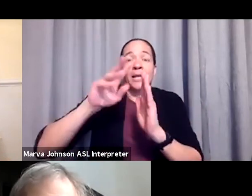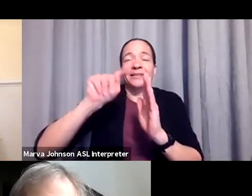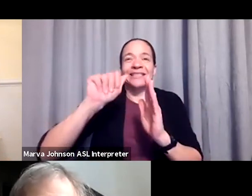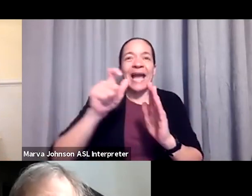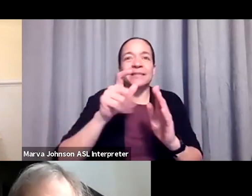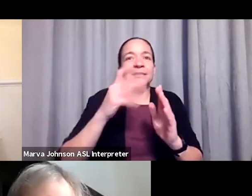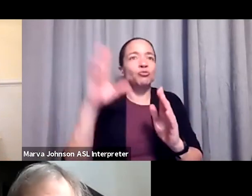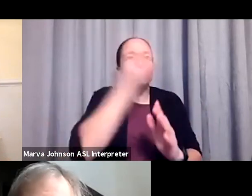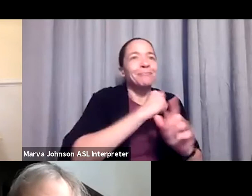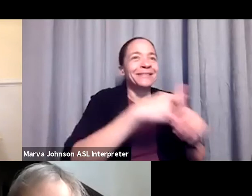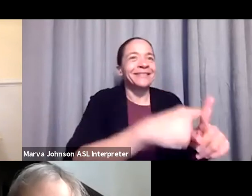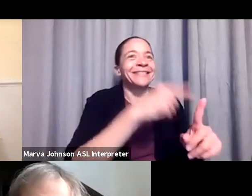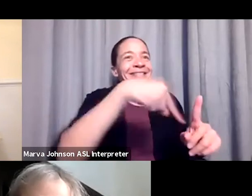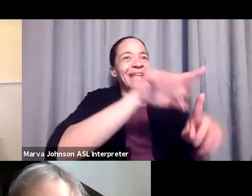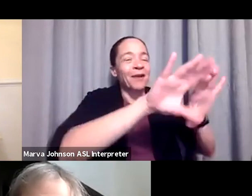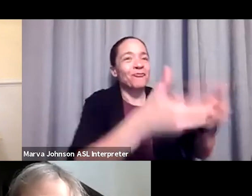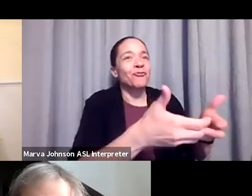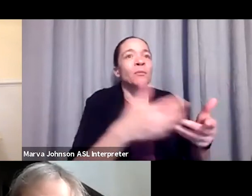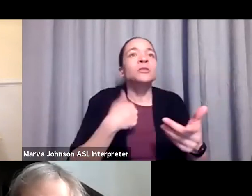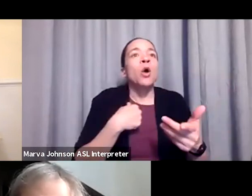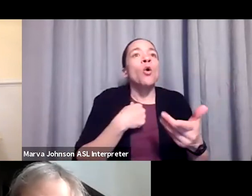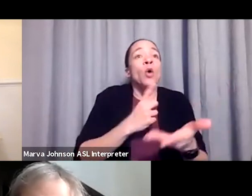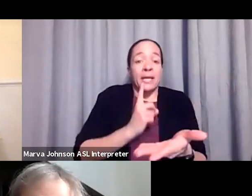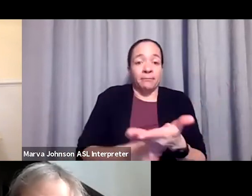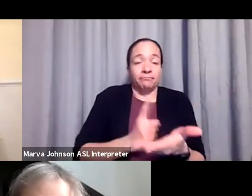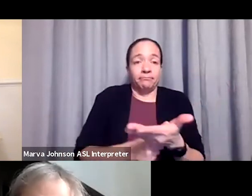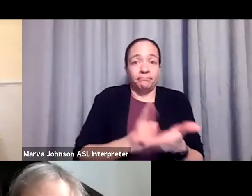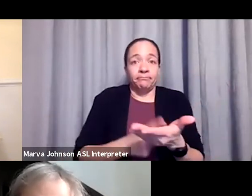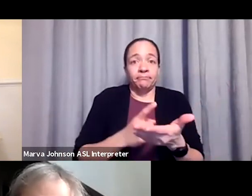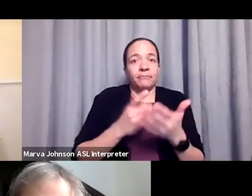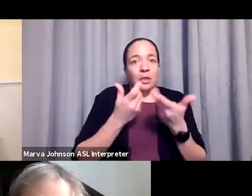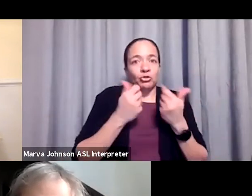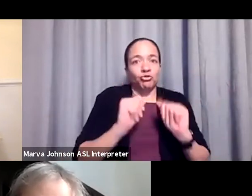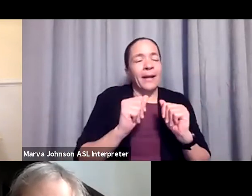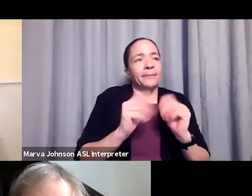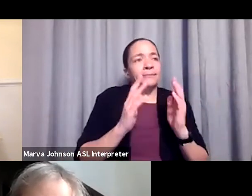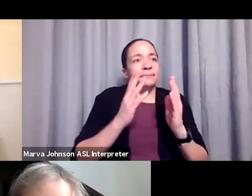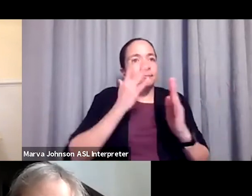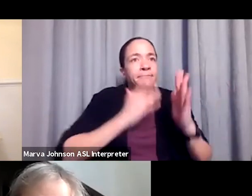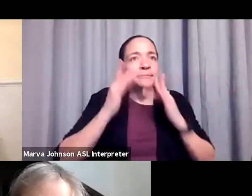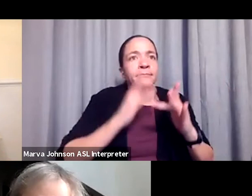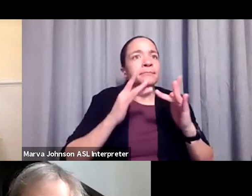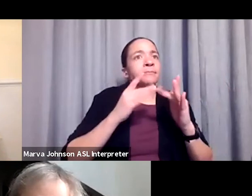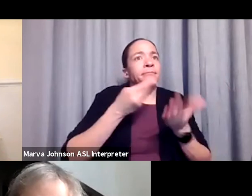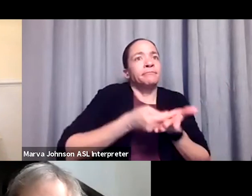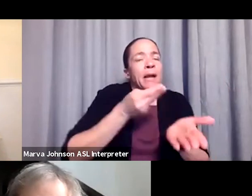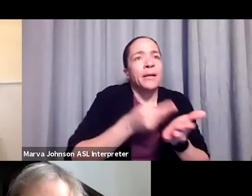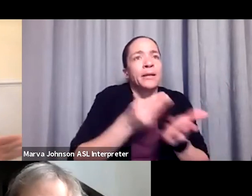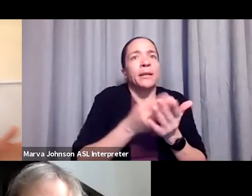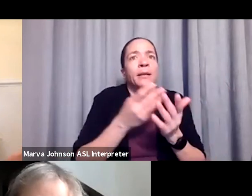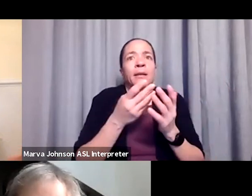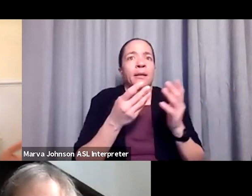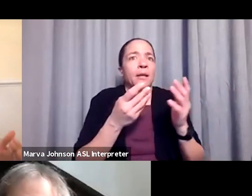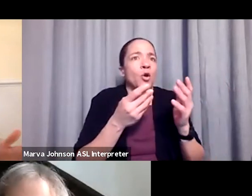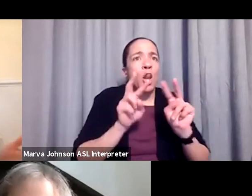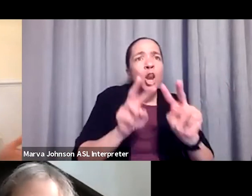like paying your bills. And we changed the language to be about trying to make ends meet, or looking for your stimulus check, which in